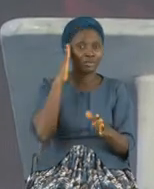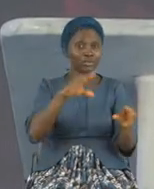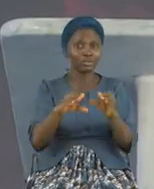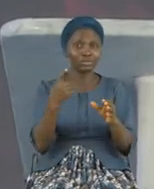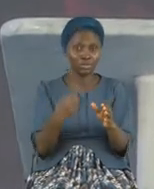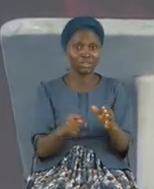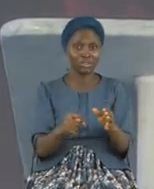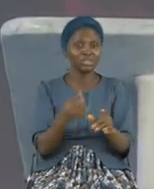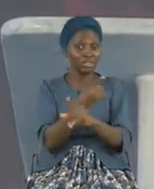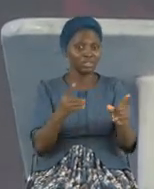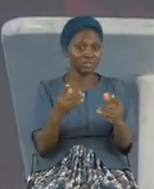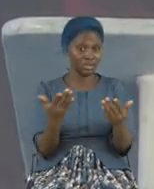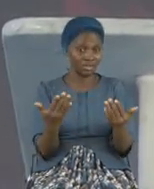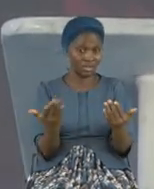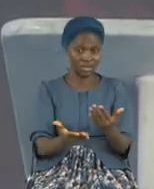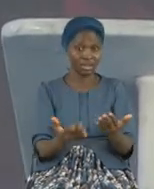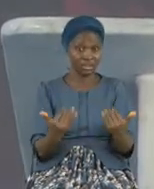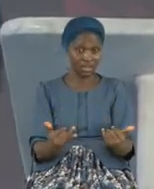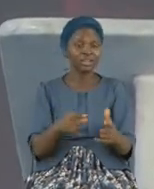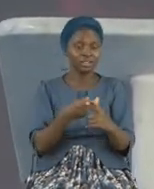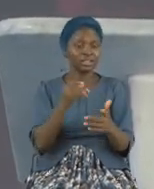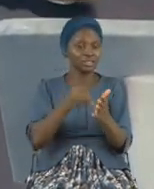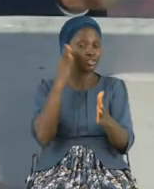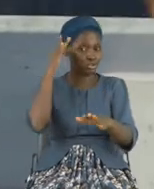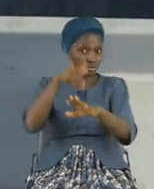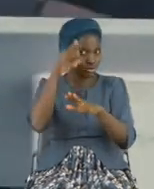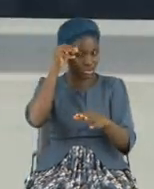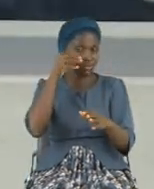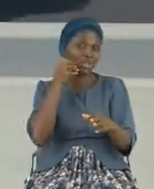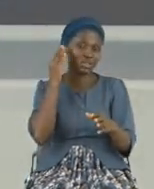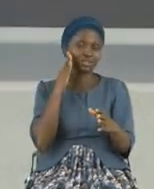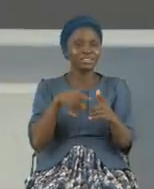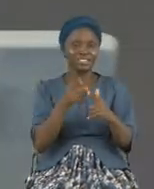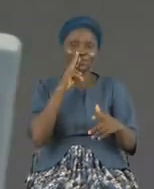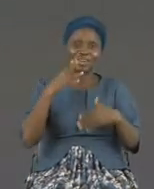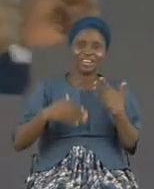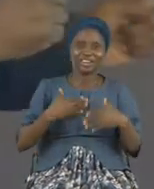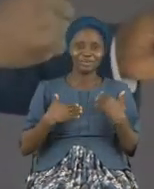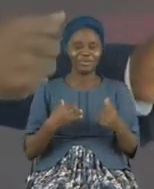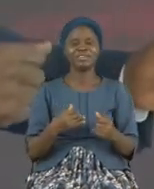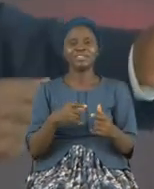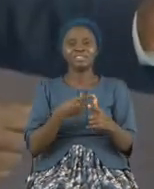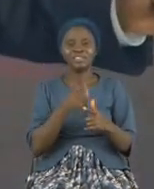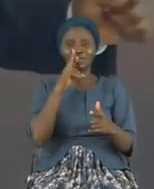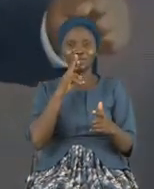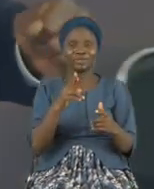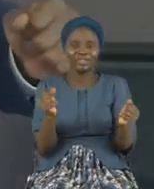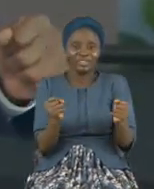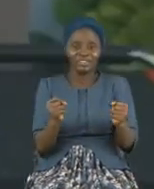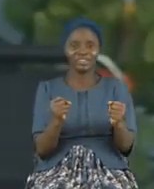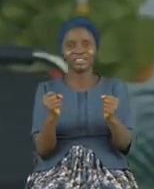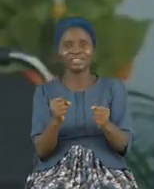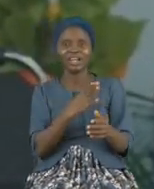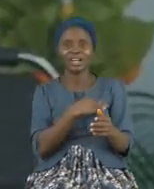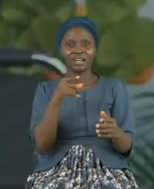now, then it will affect him at home, and you're so happy and excited, and then you shake, shake and shake, and as you see other